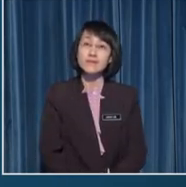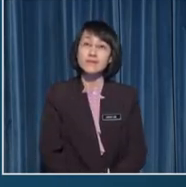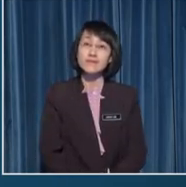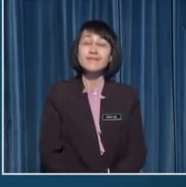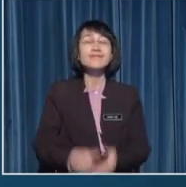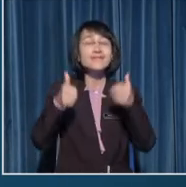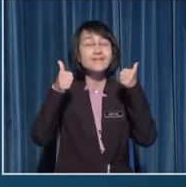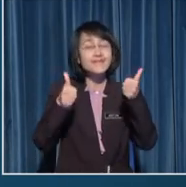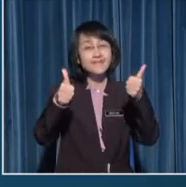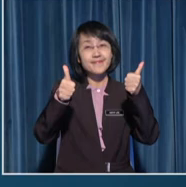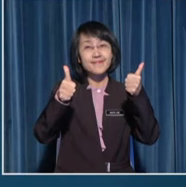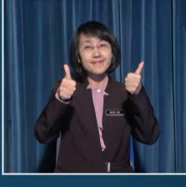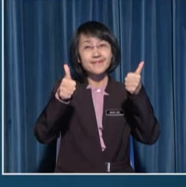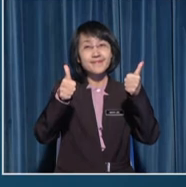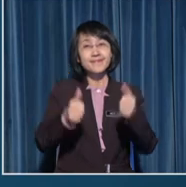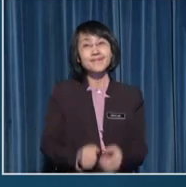Well done!